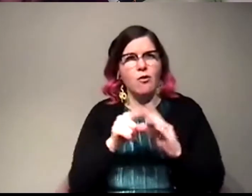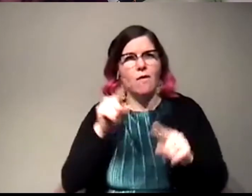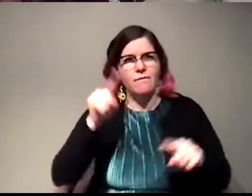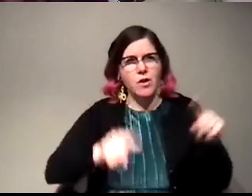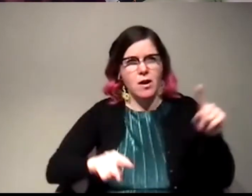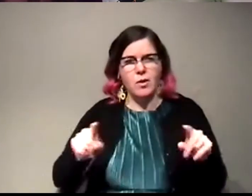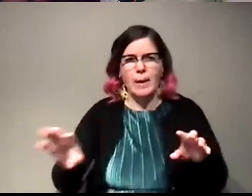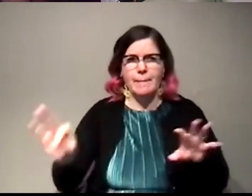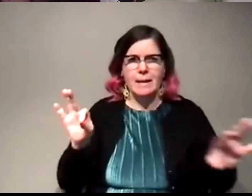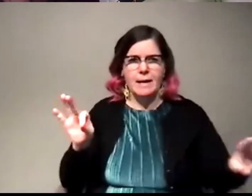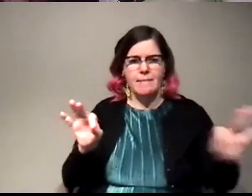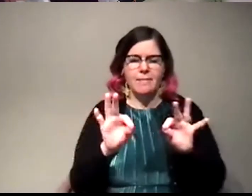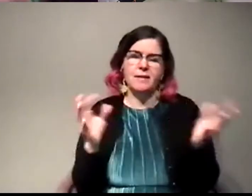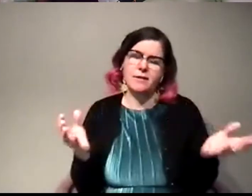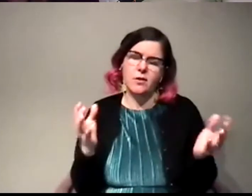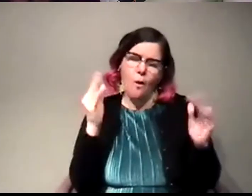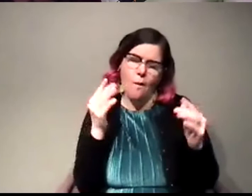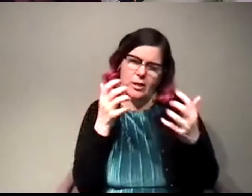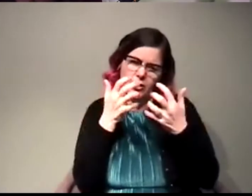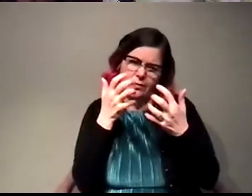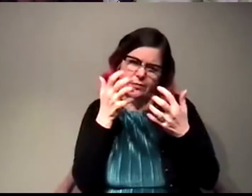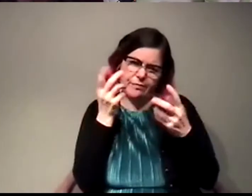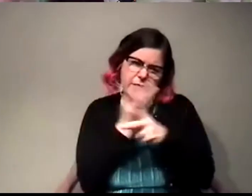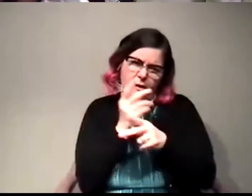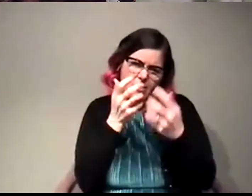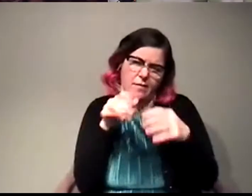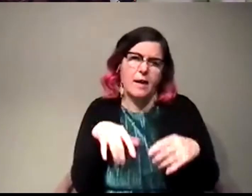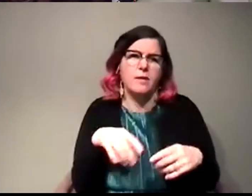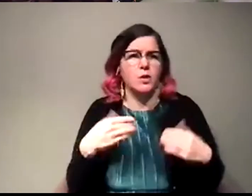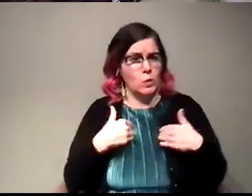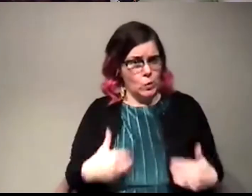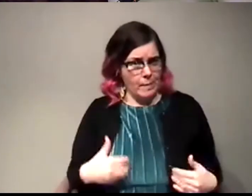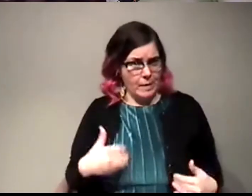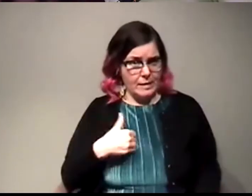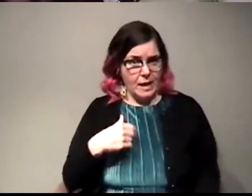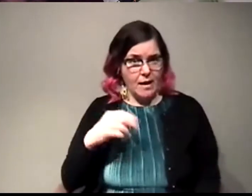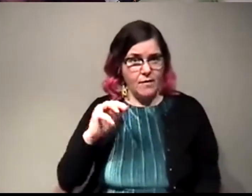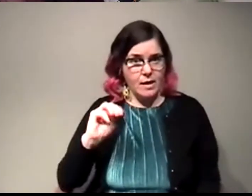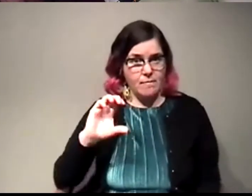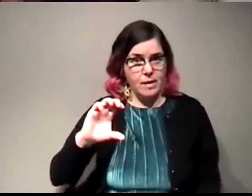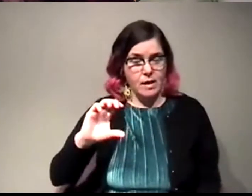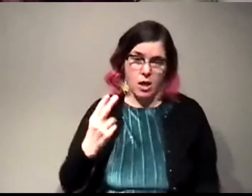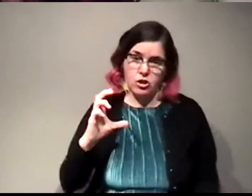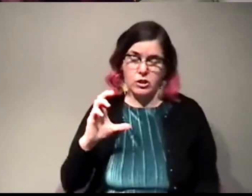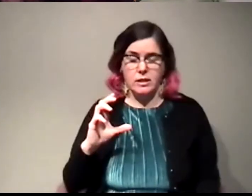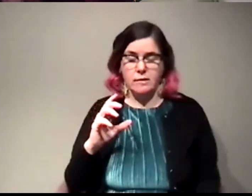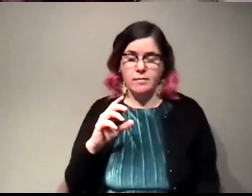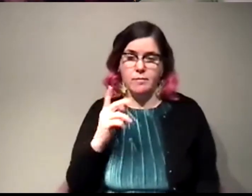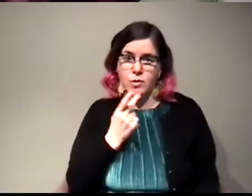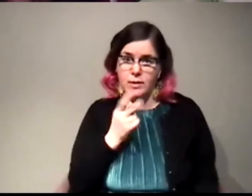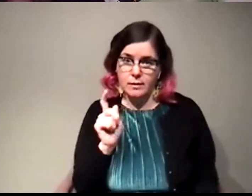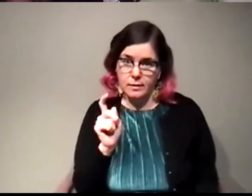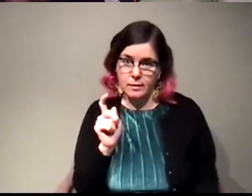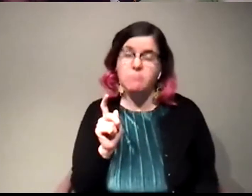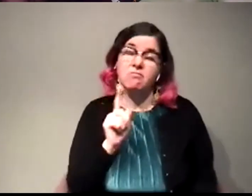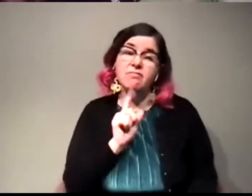So that's what we're hoping to find out. Very cool. Do humans have MHC proteins? They do. It's a really